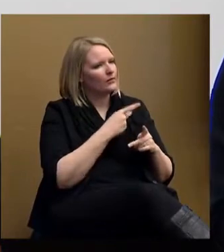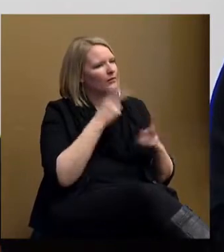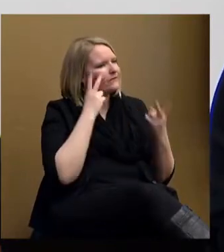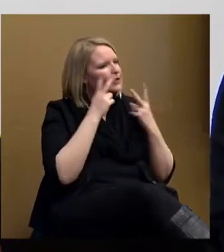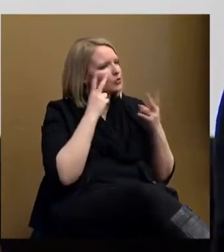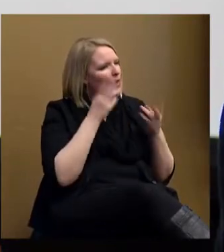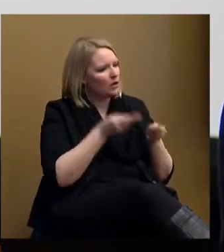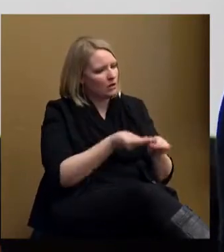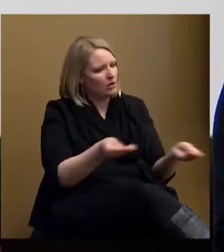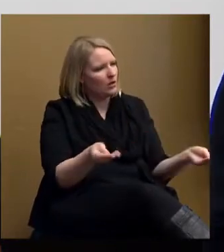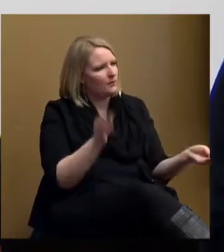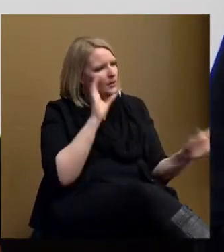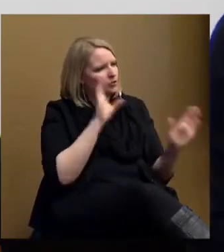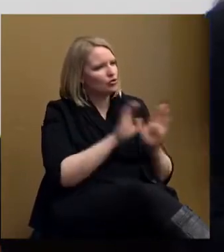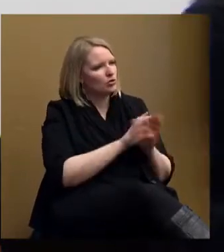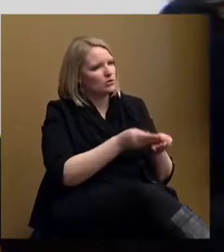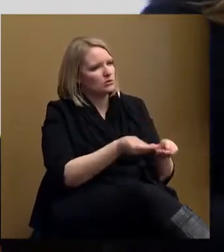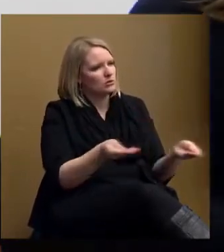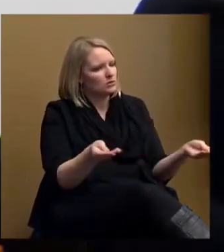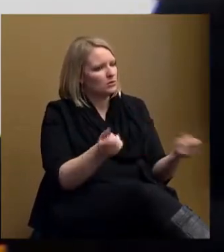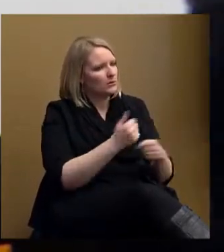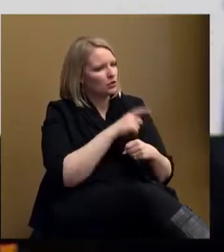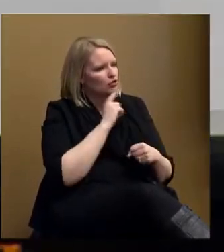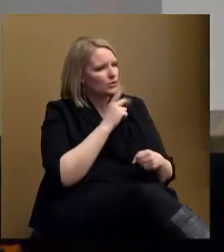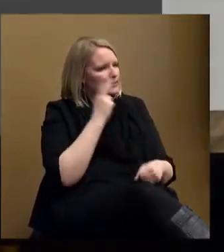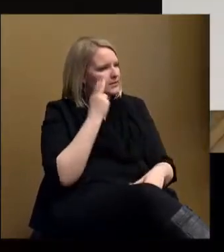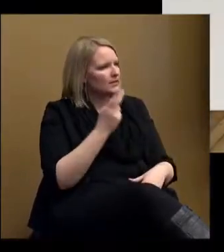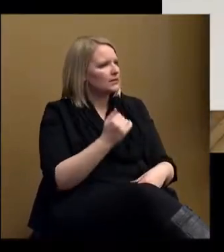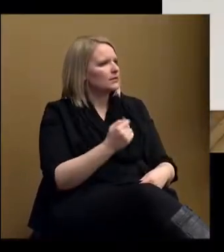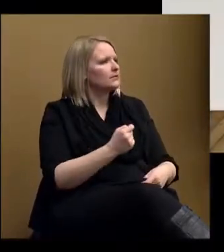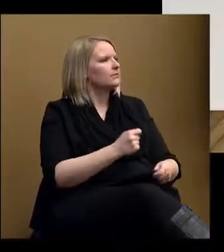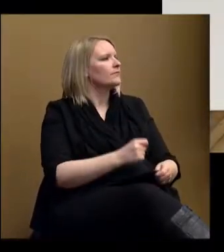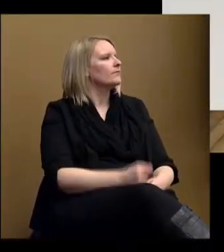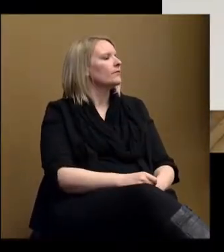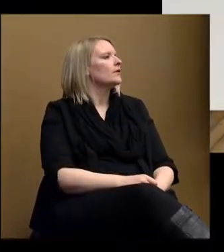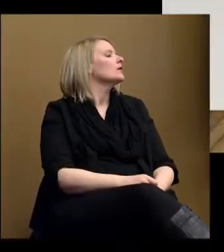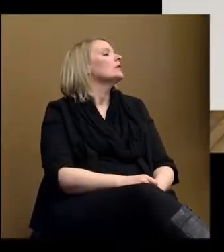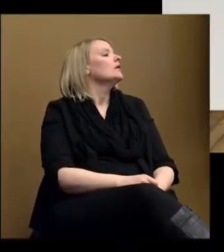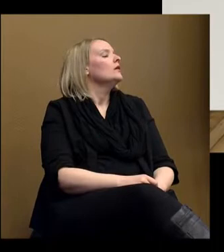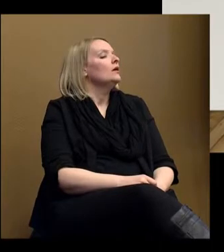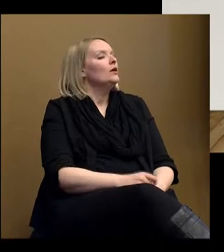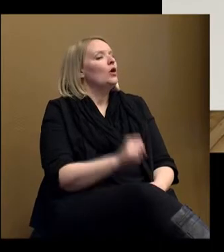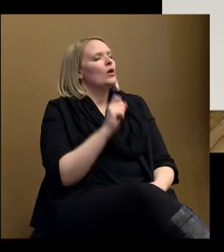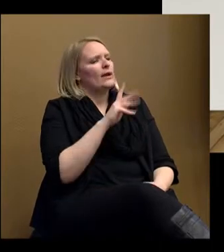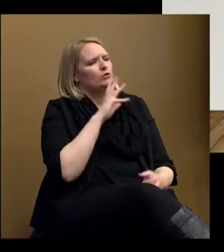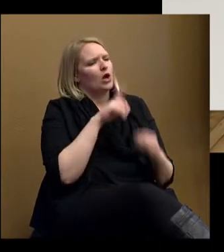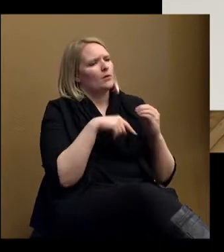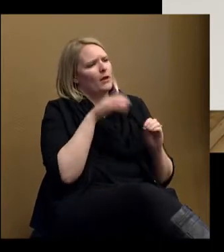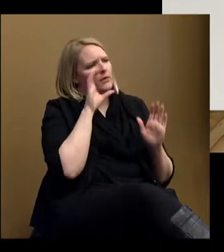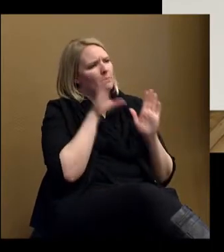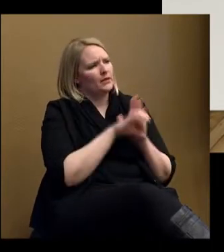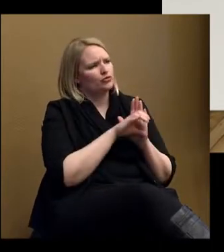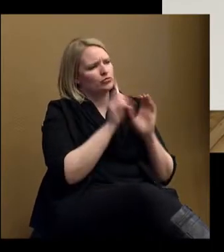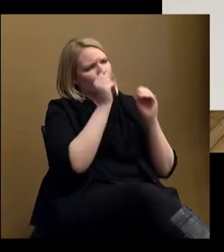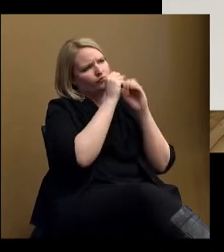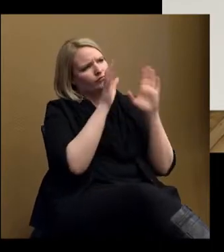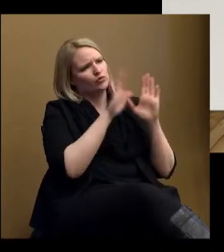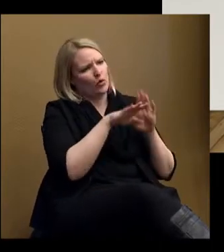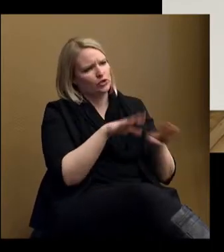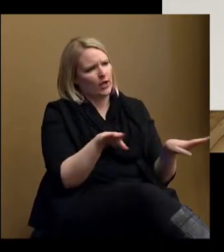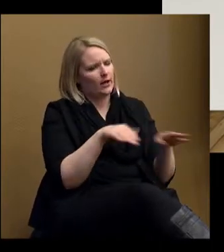in front of him. Okay. So we talk about this picture of your child and